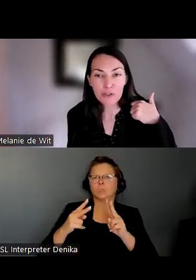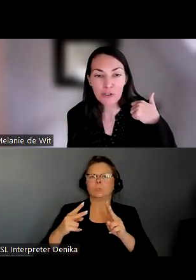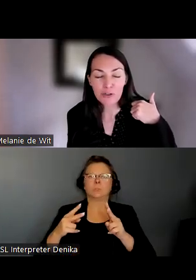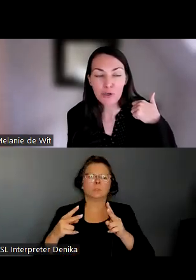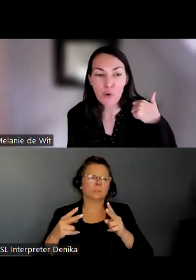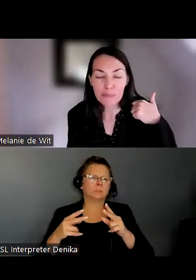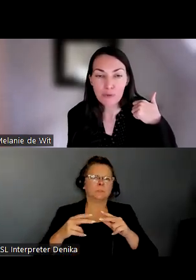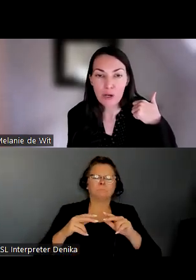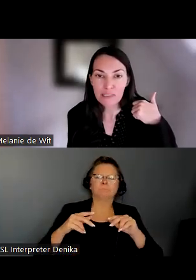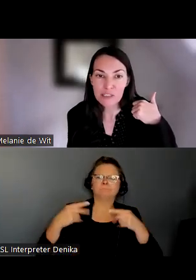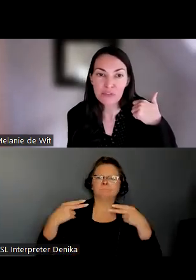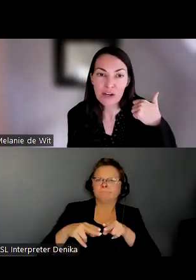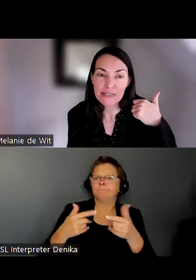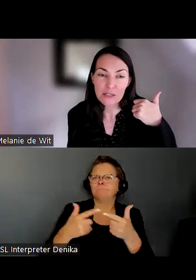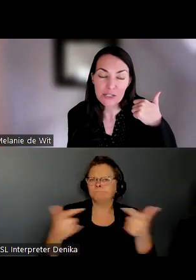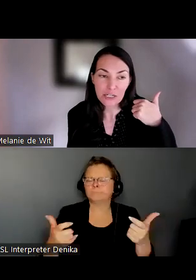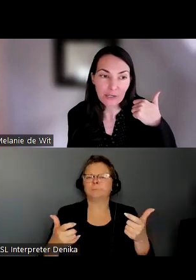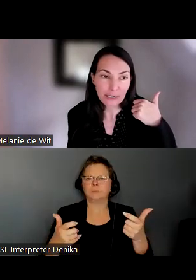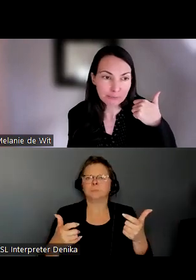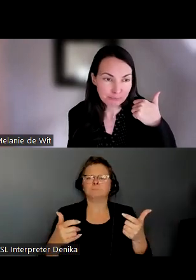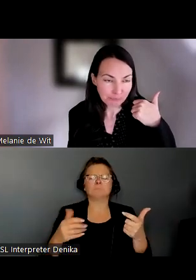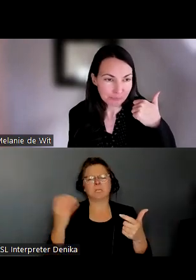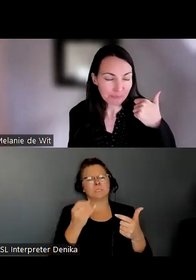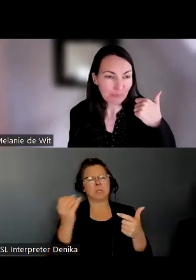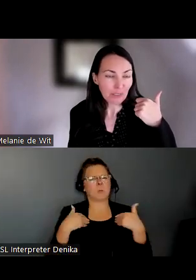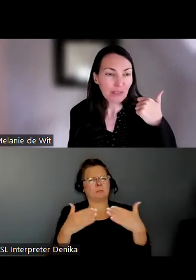a partner. They're quite broadly defined in Ontario.